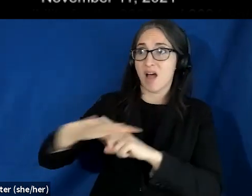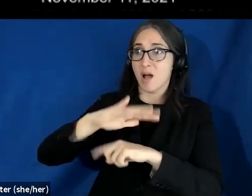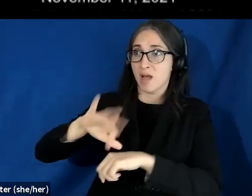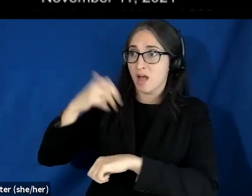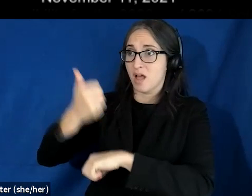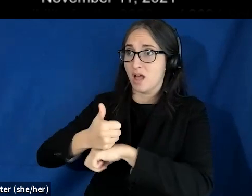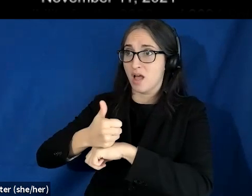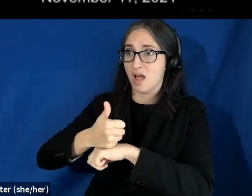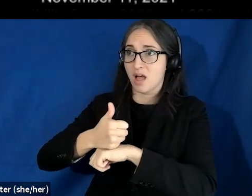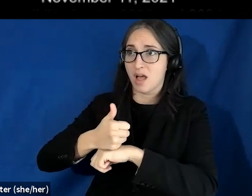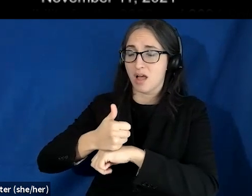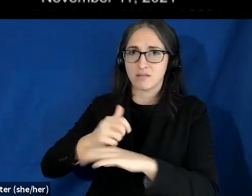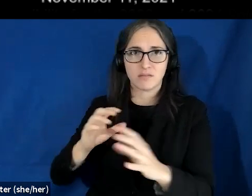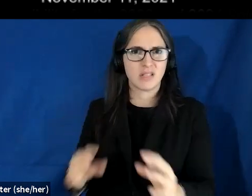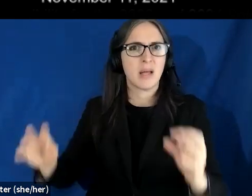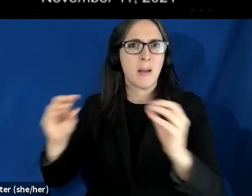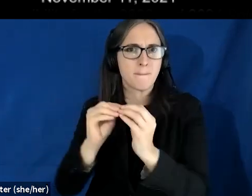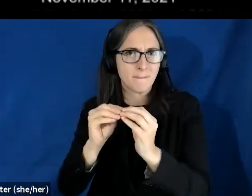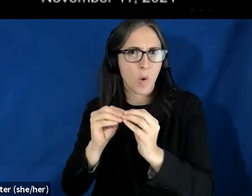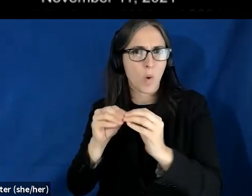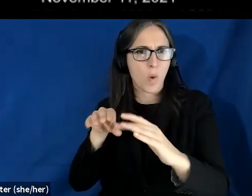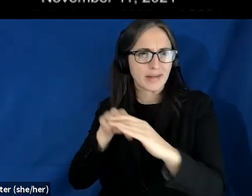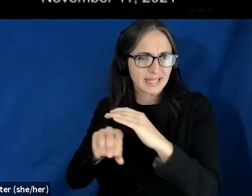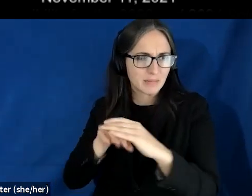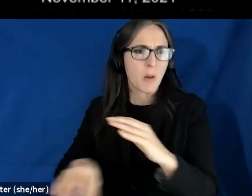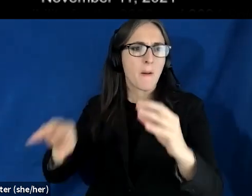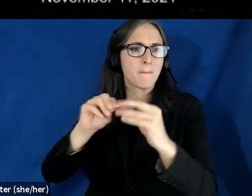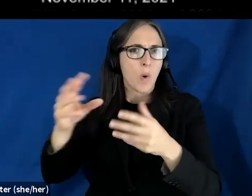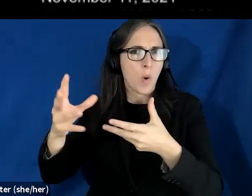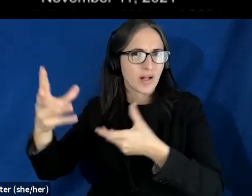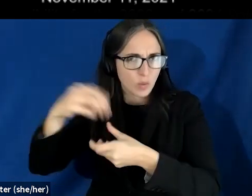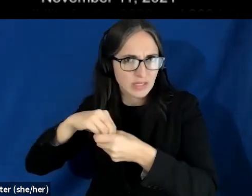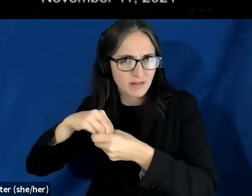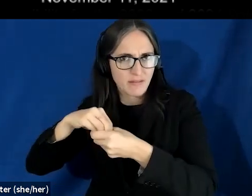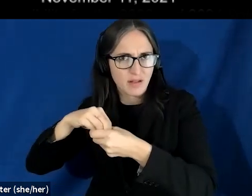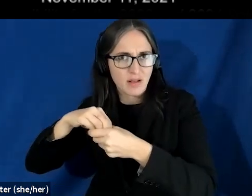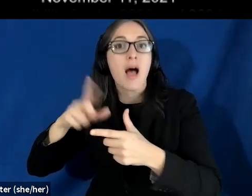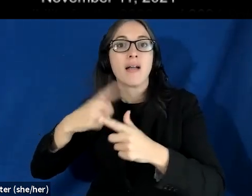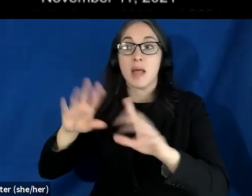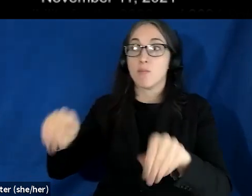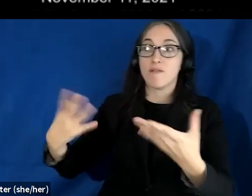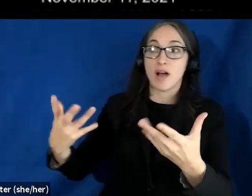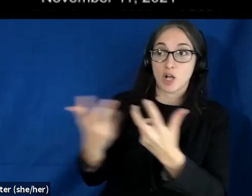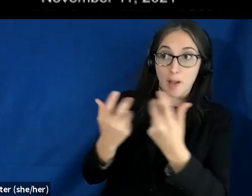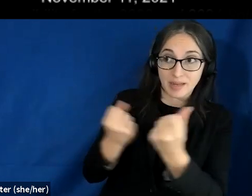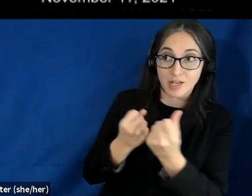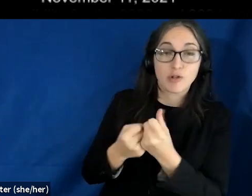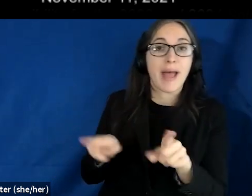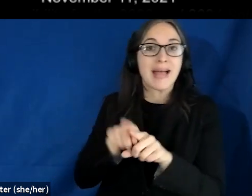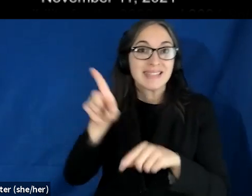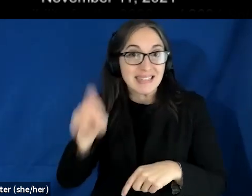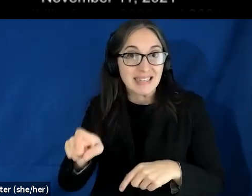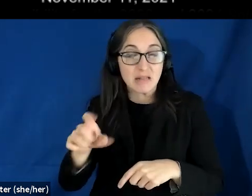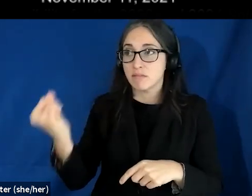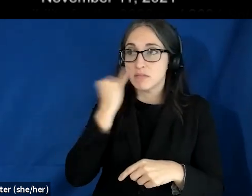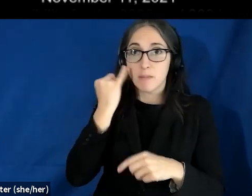them born accessible, born inclusive? And then we provide accommodations as needed to individuals who have needs beyond